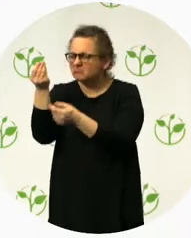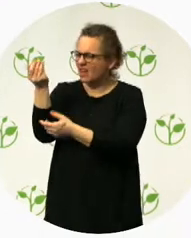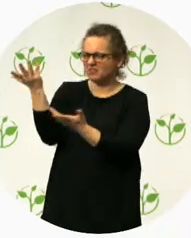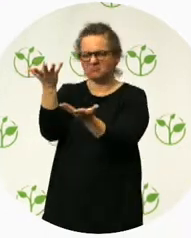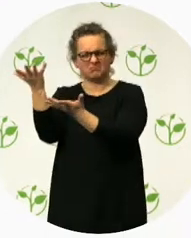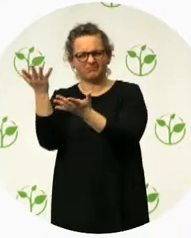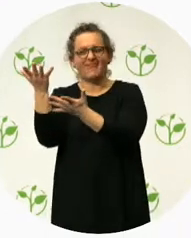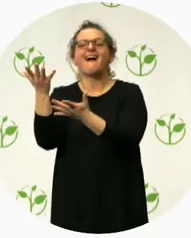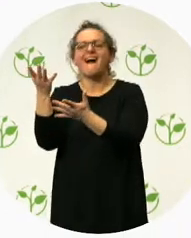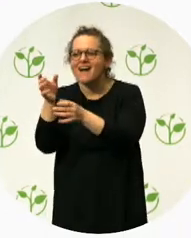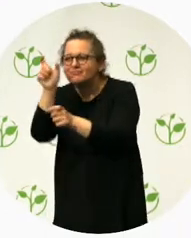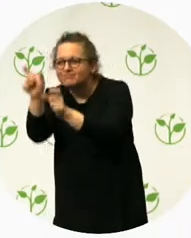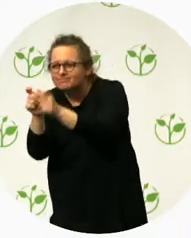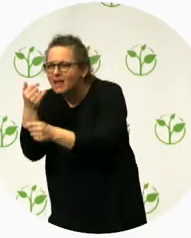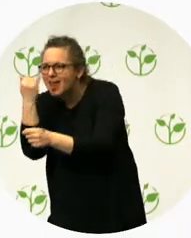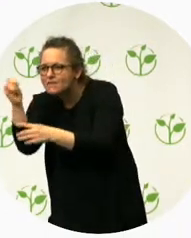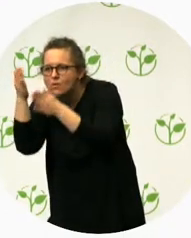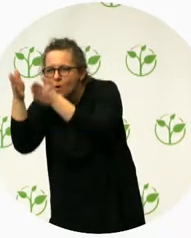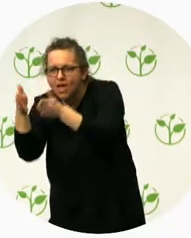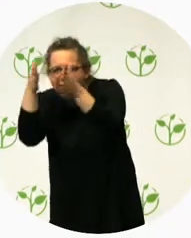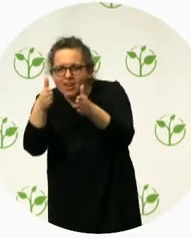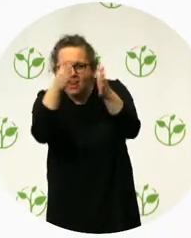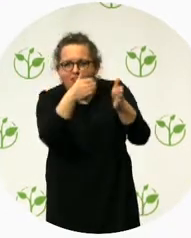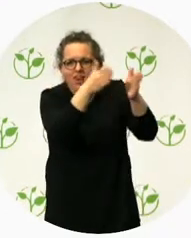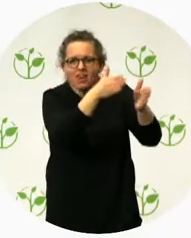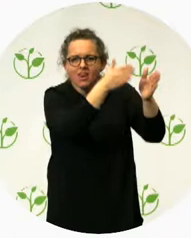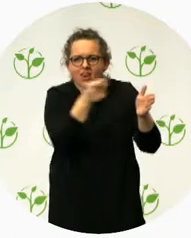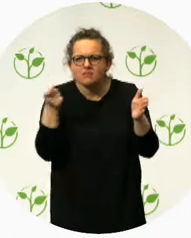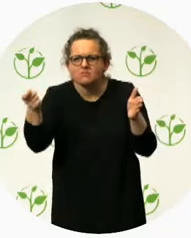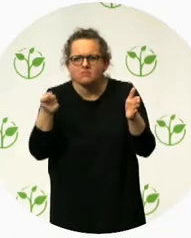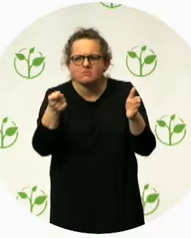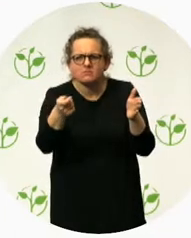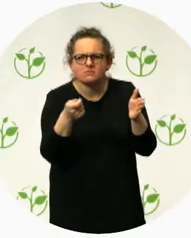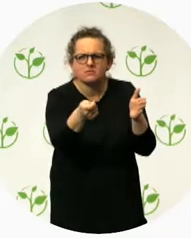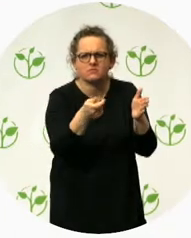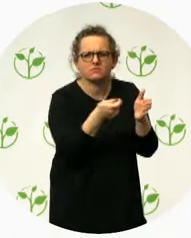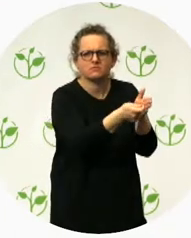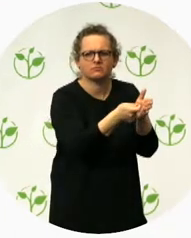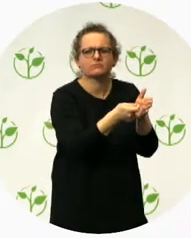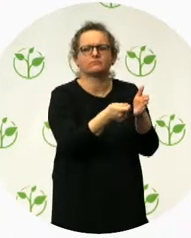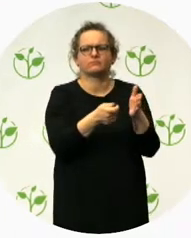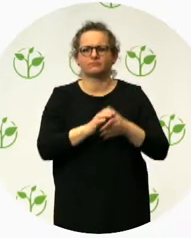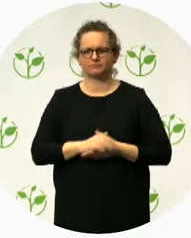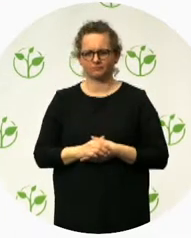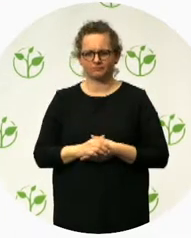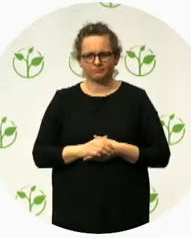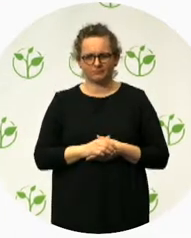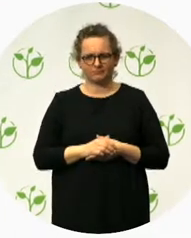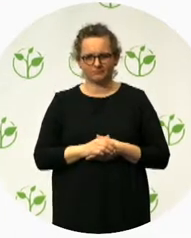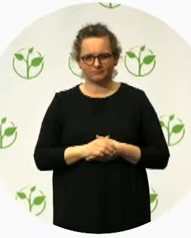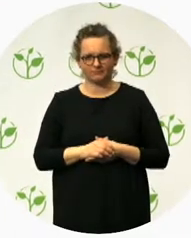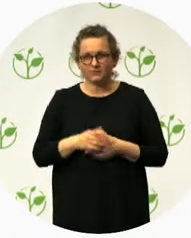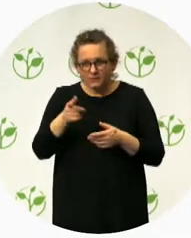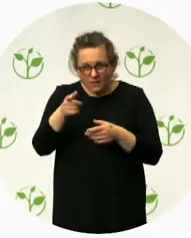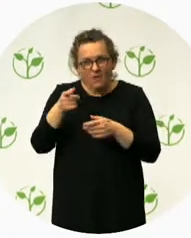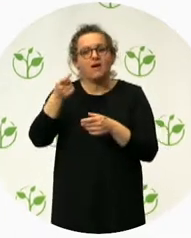were supported by these measures in gaining or in securing their jobs. Also for